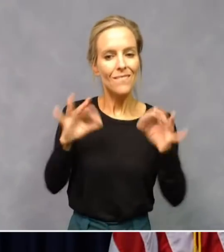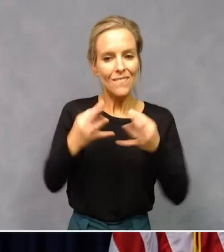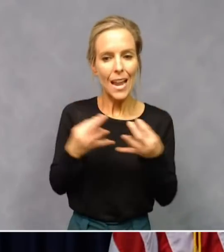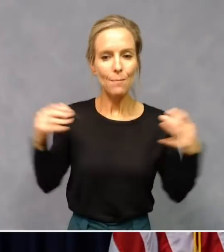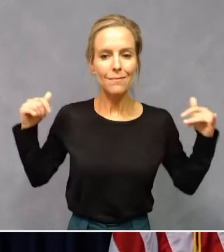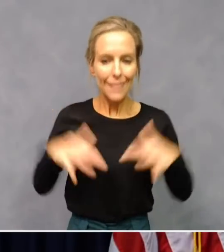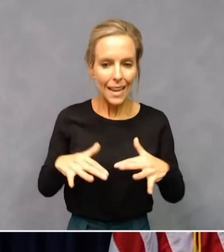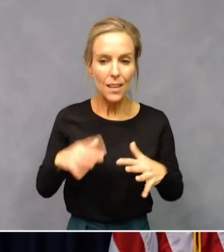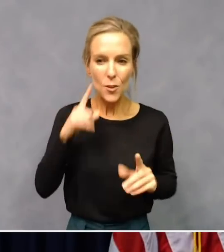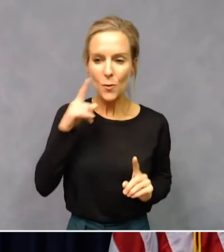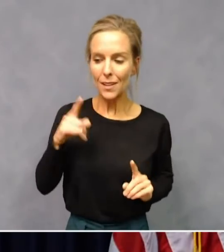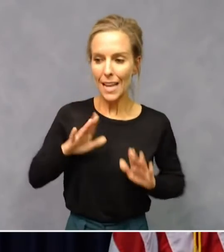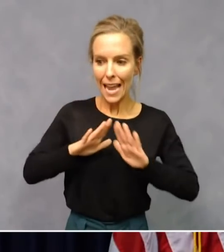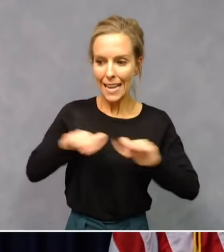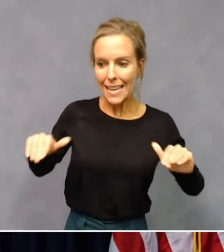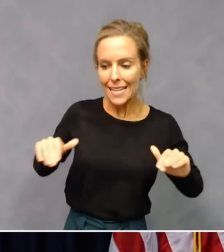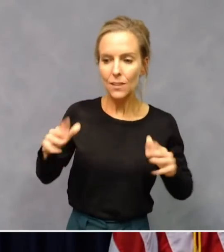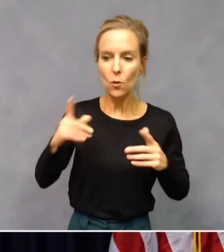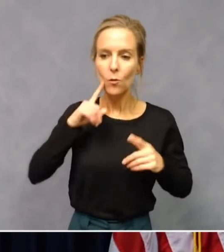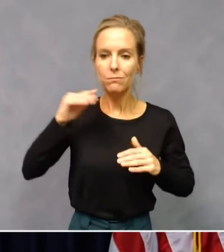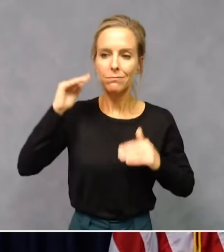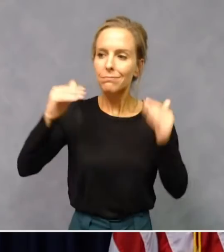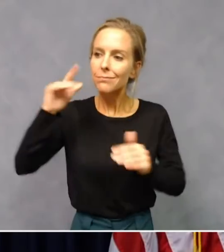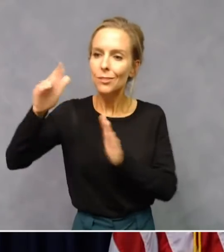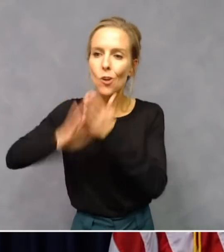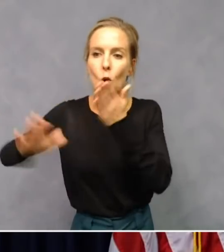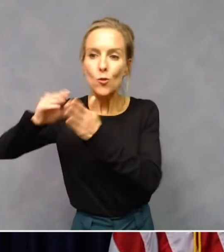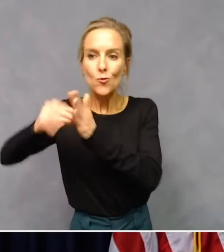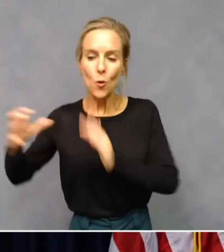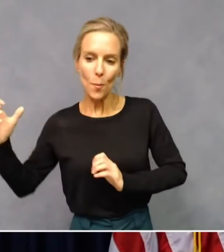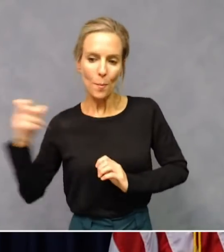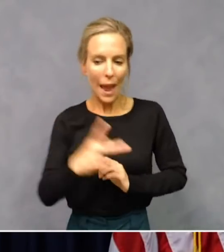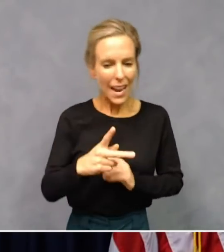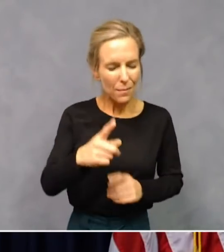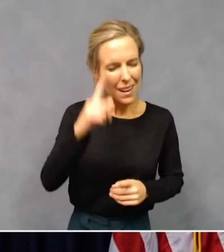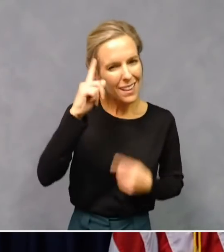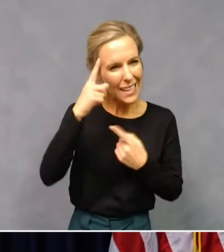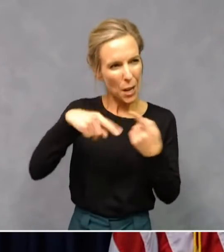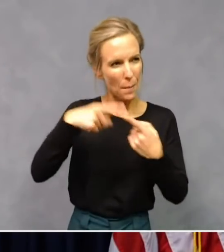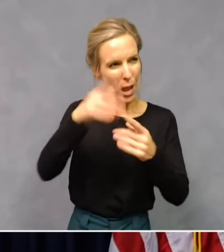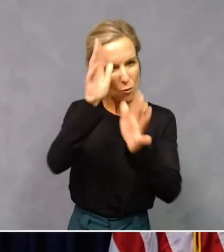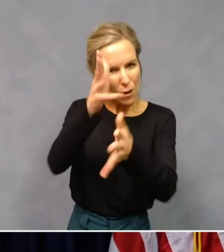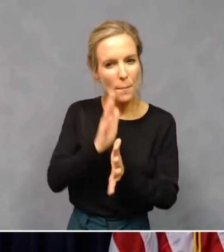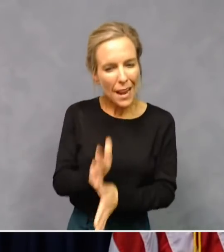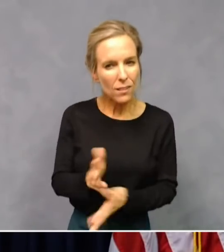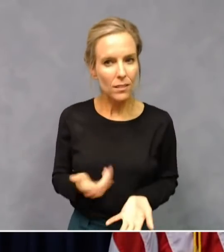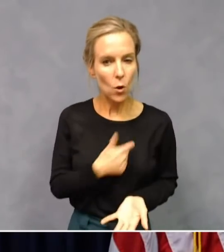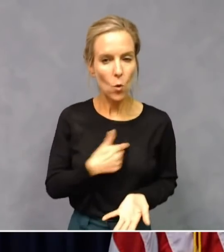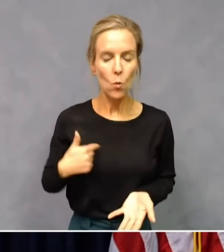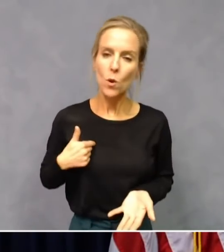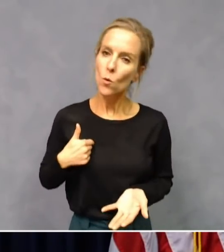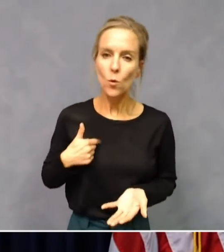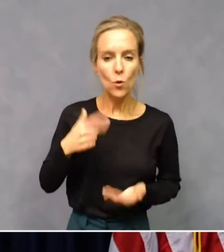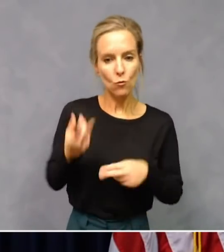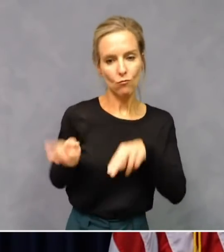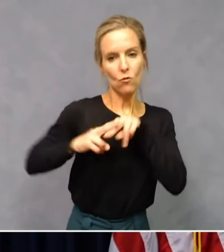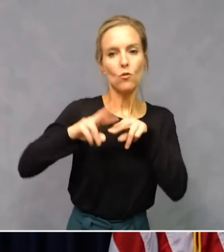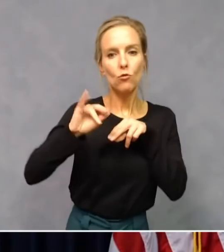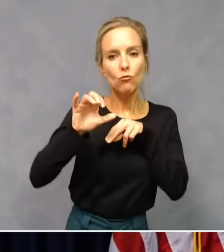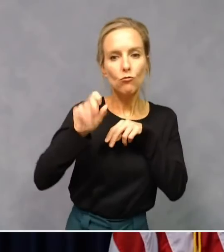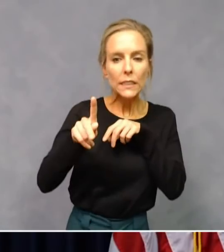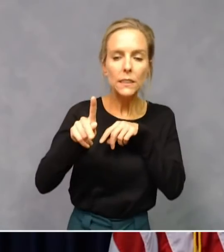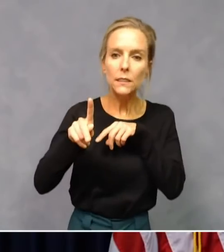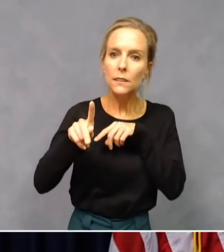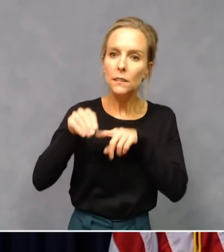parents, that's going to happen. But then think about grandparents and how much we increase the risk, especially of